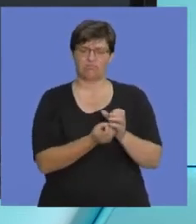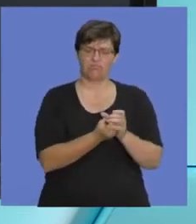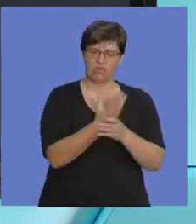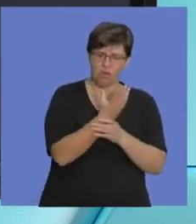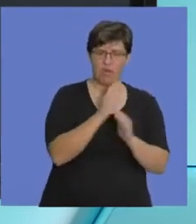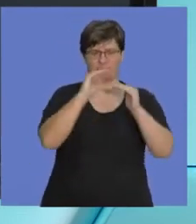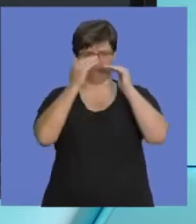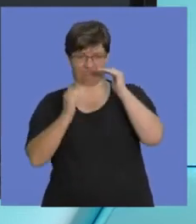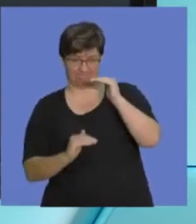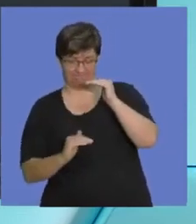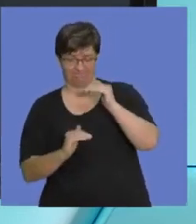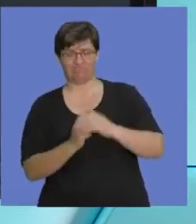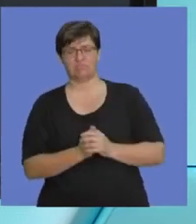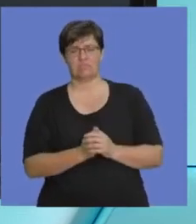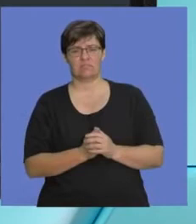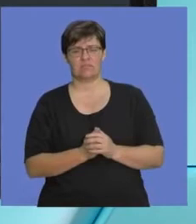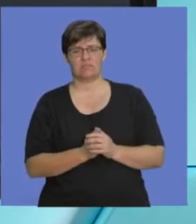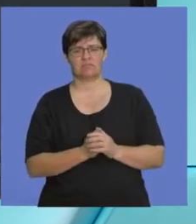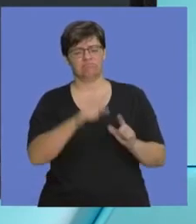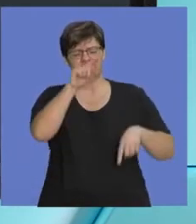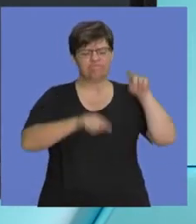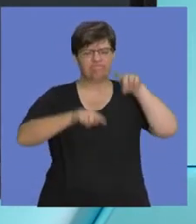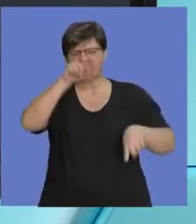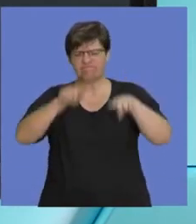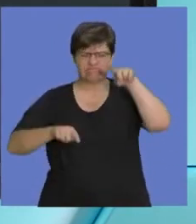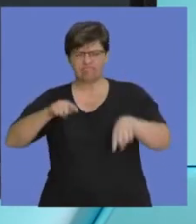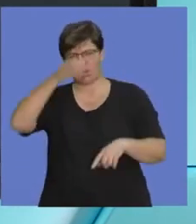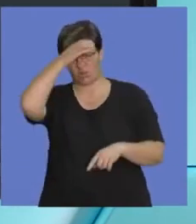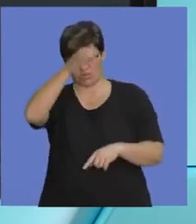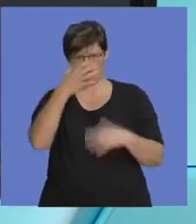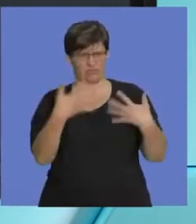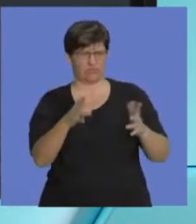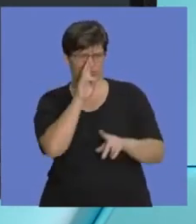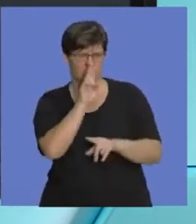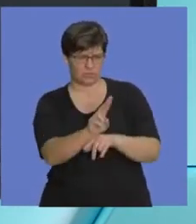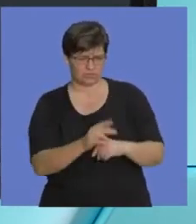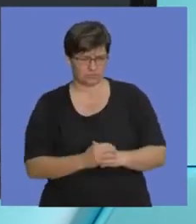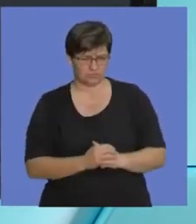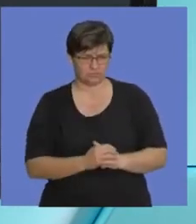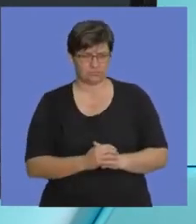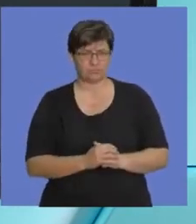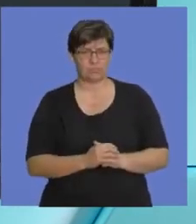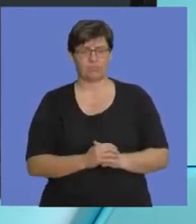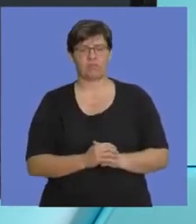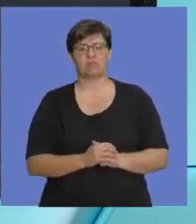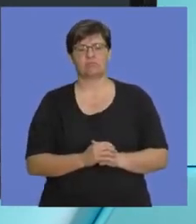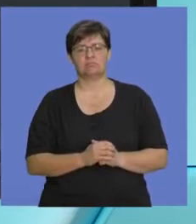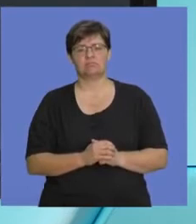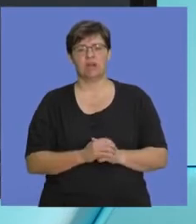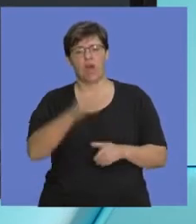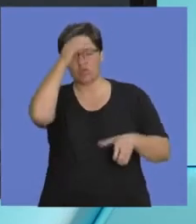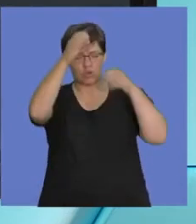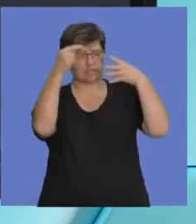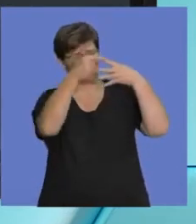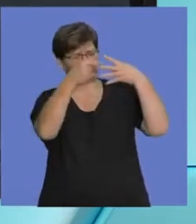decay. And then we've been looking at various concepts under that. And all these concepts are just a build-up of what